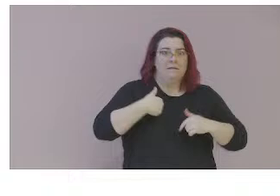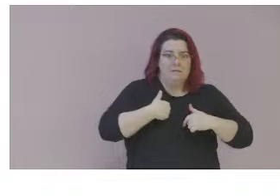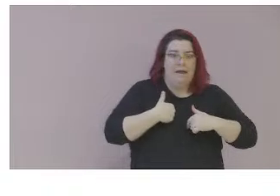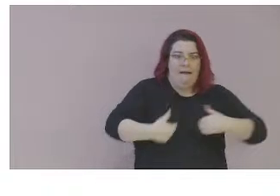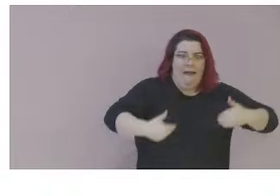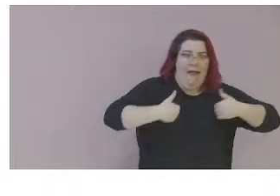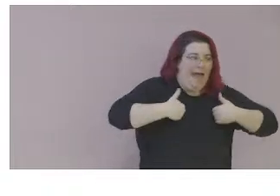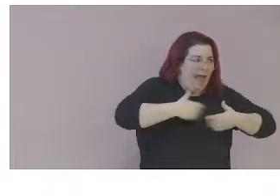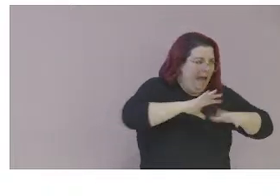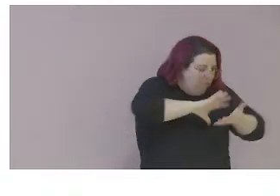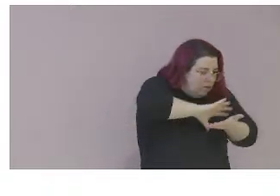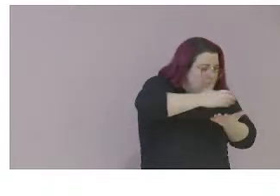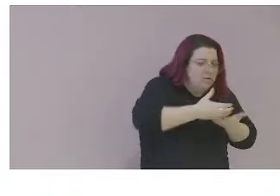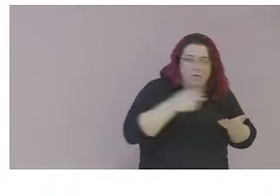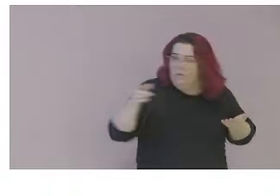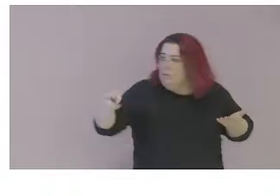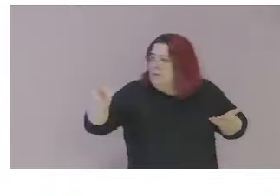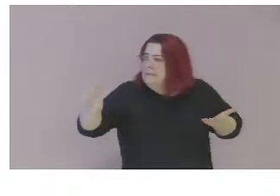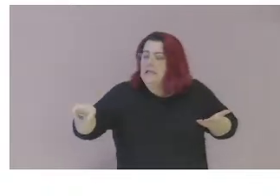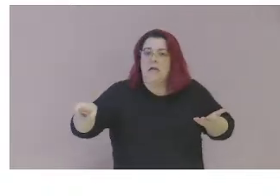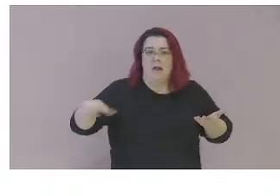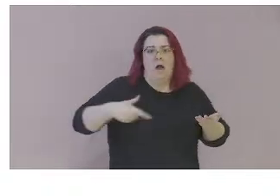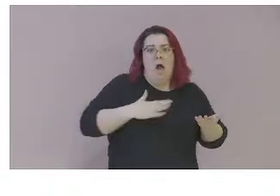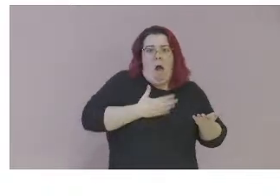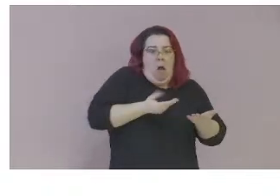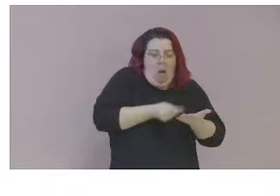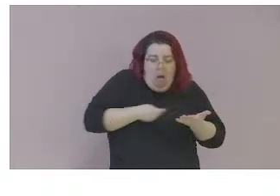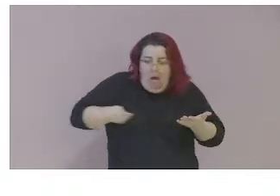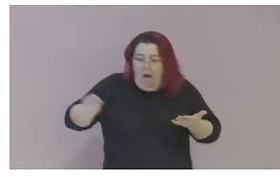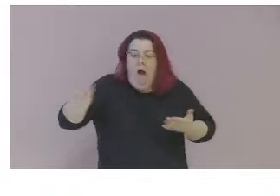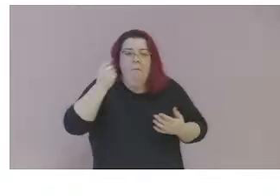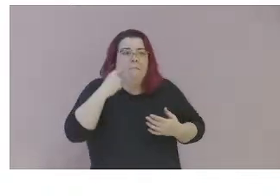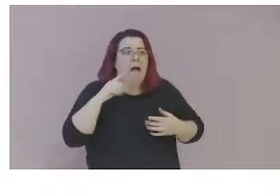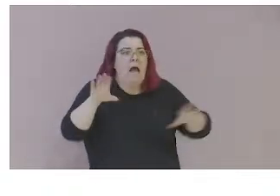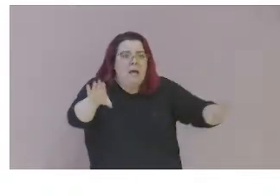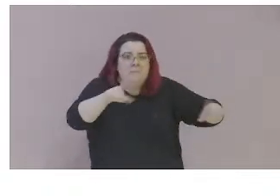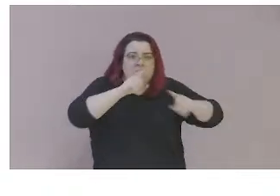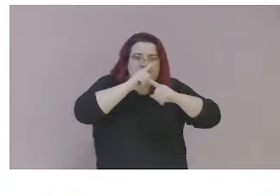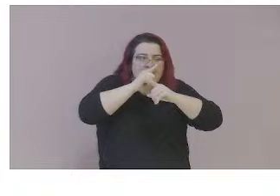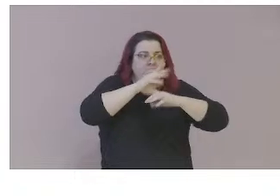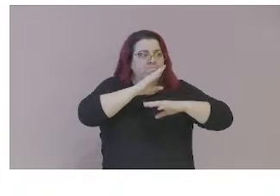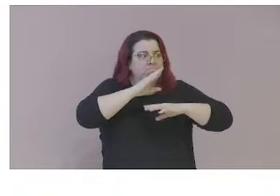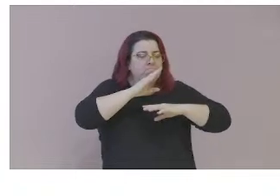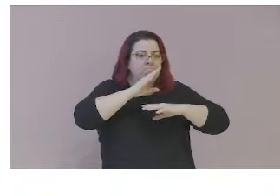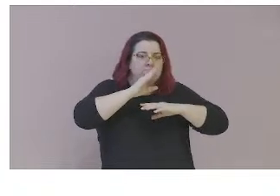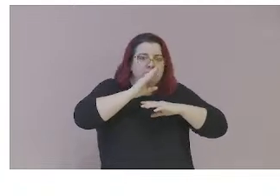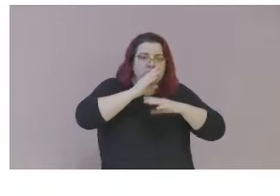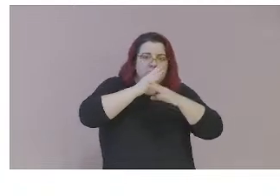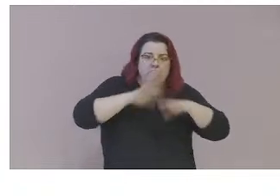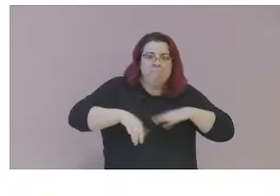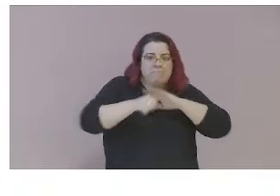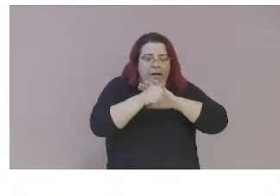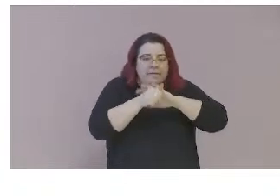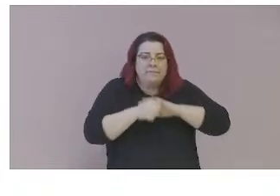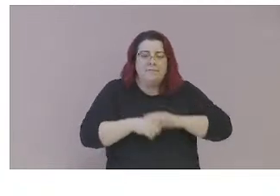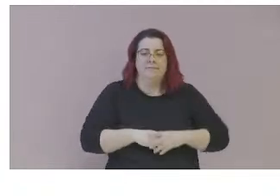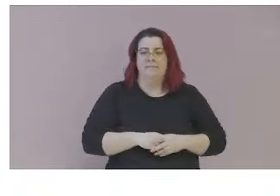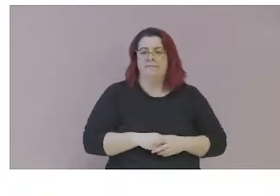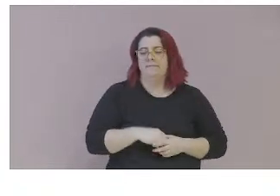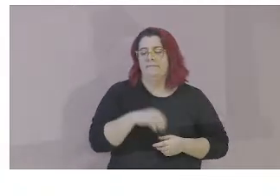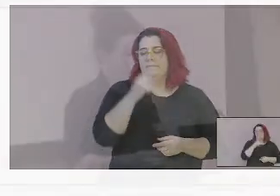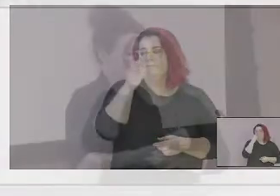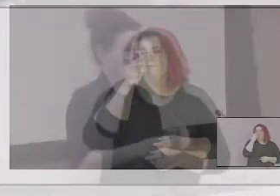trying to engage in mutual aid around either rationed items or items that just were gone because of supply